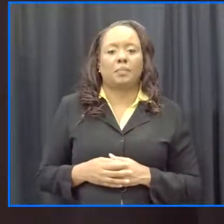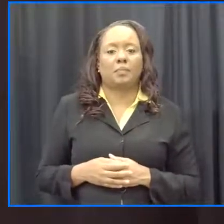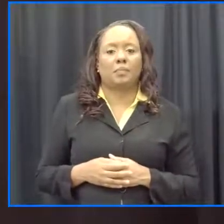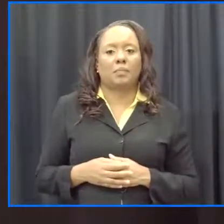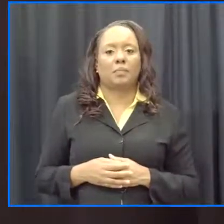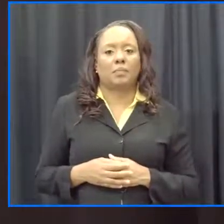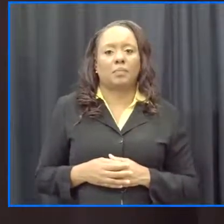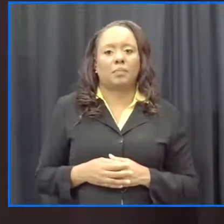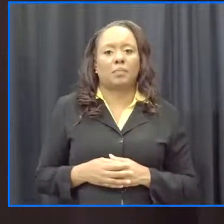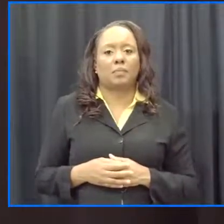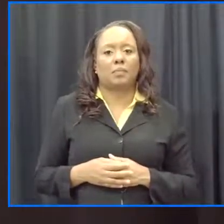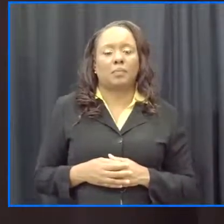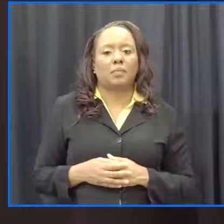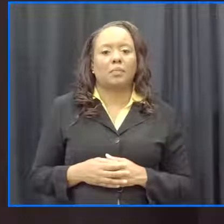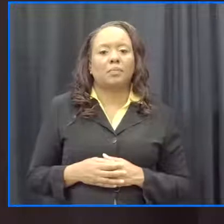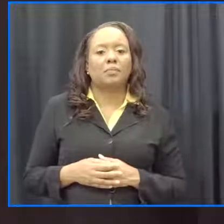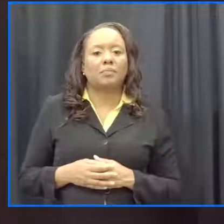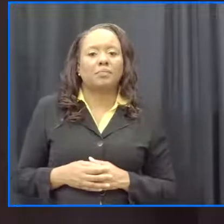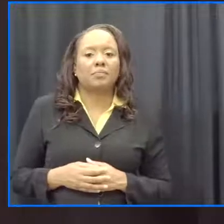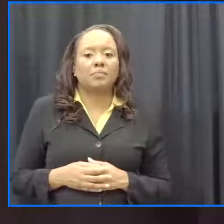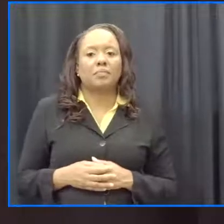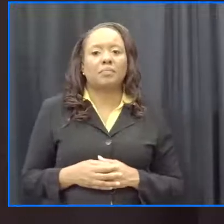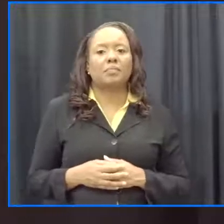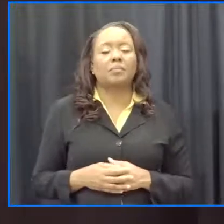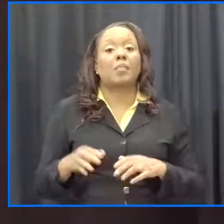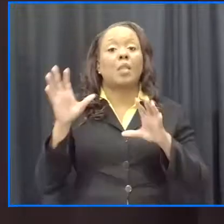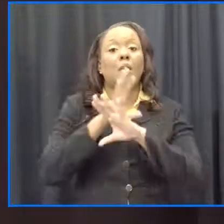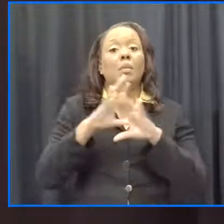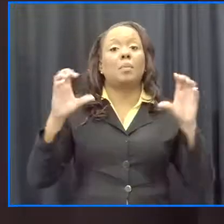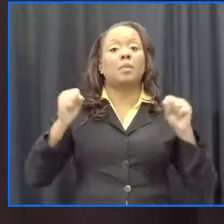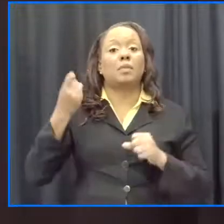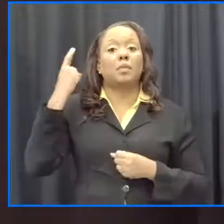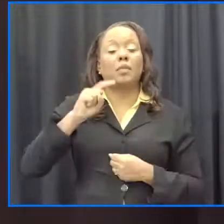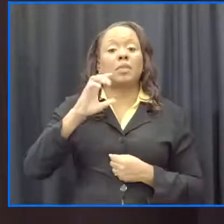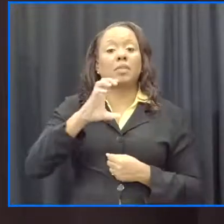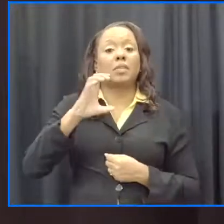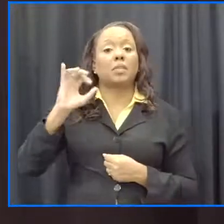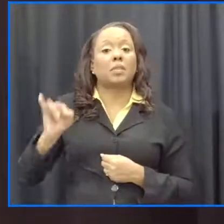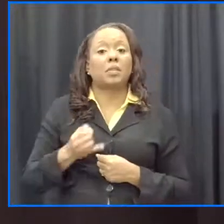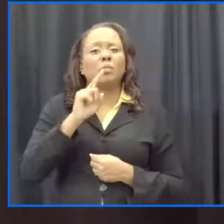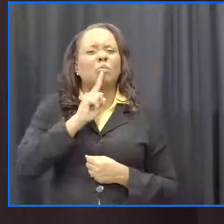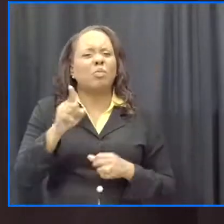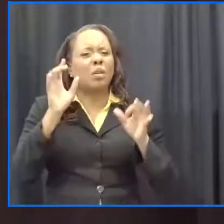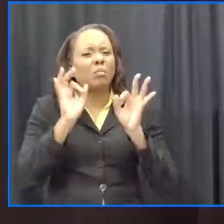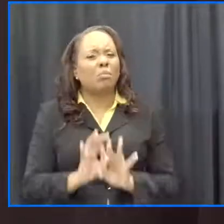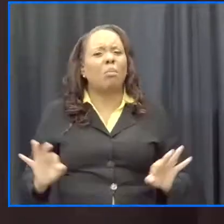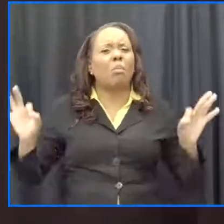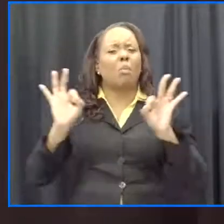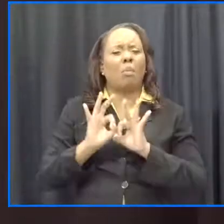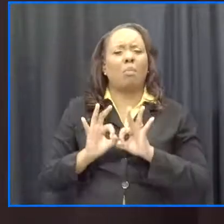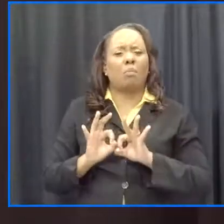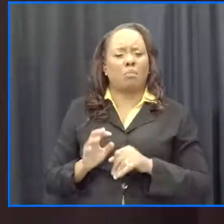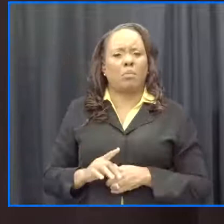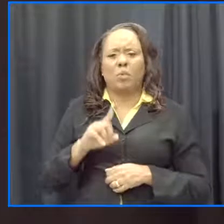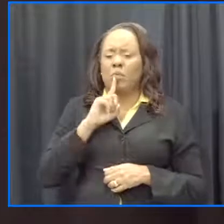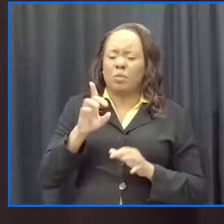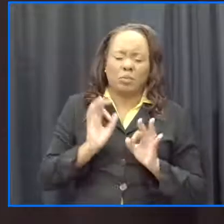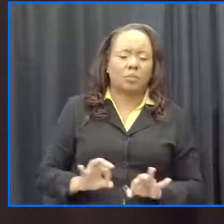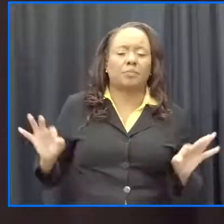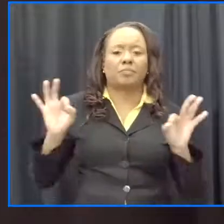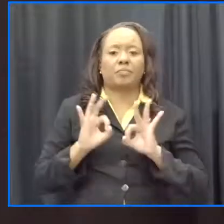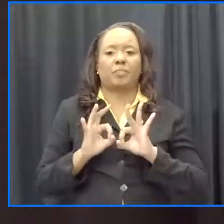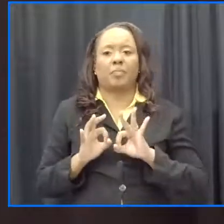Fellow commissioners, the remarks made by the esteemed President of the CCJ are very timely. In addition